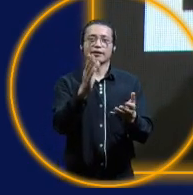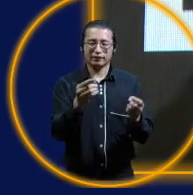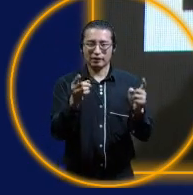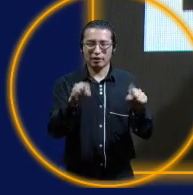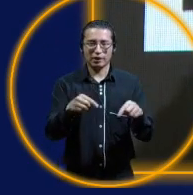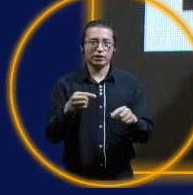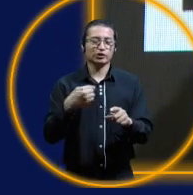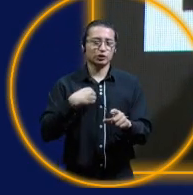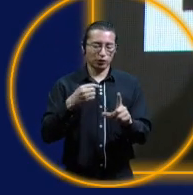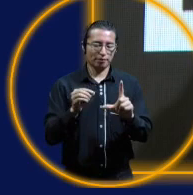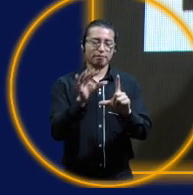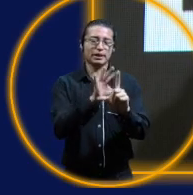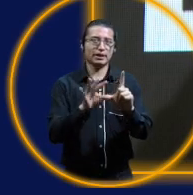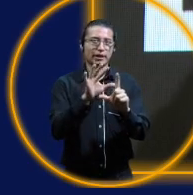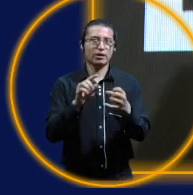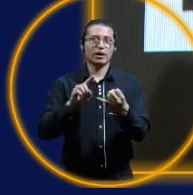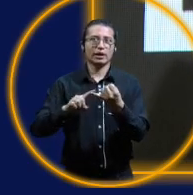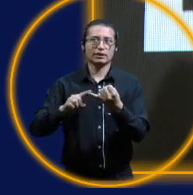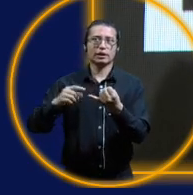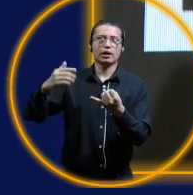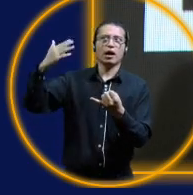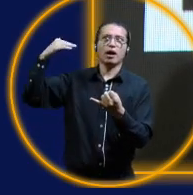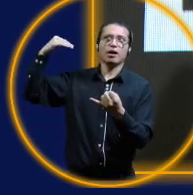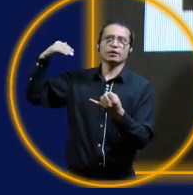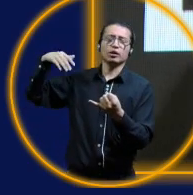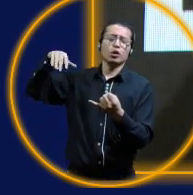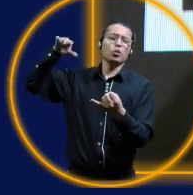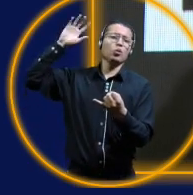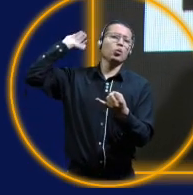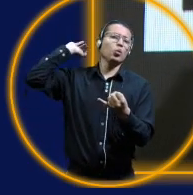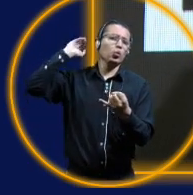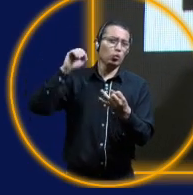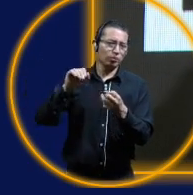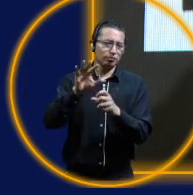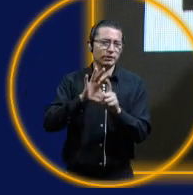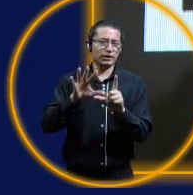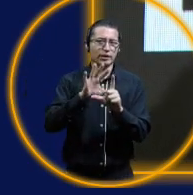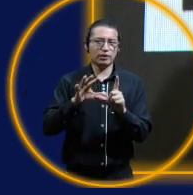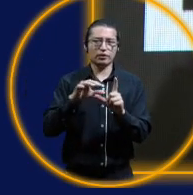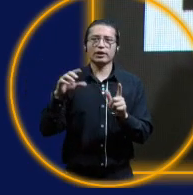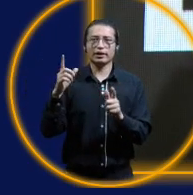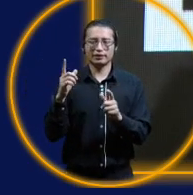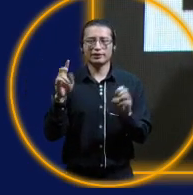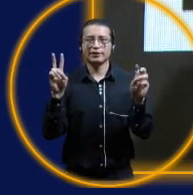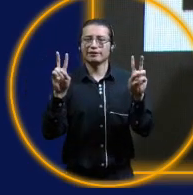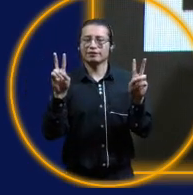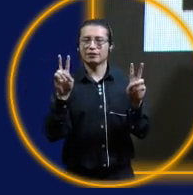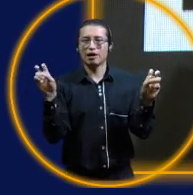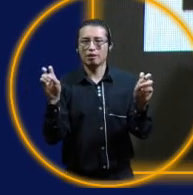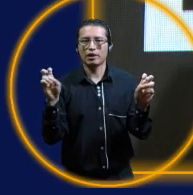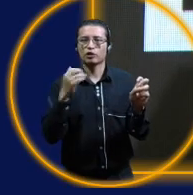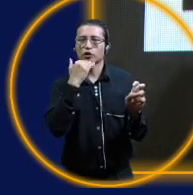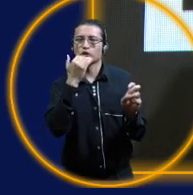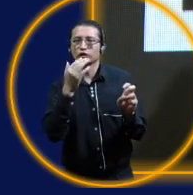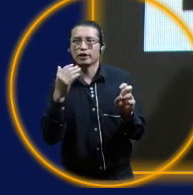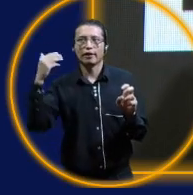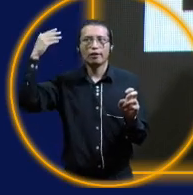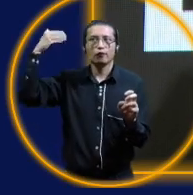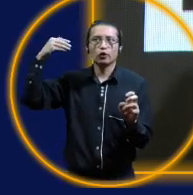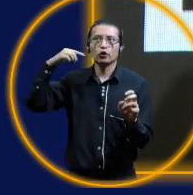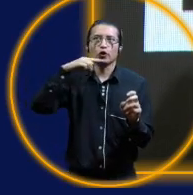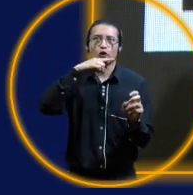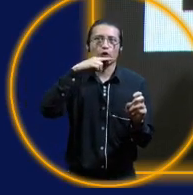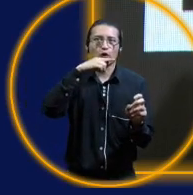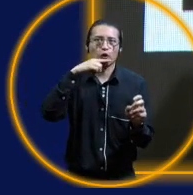surf rock guitar in front of a red background, and that got 100 more likes than all my